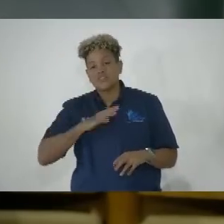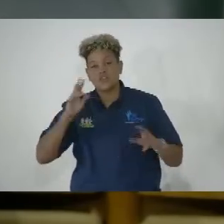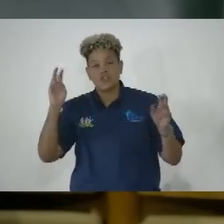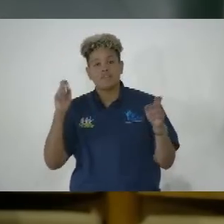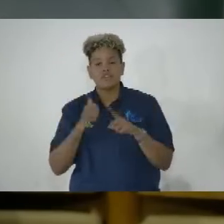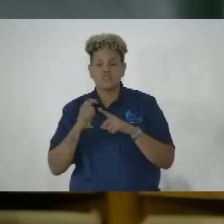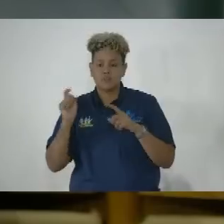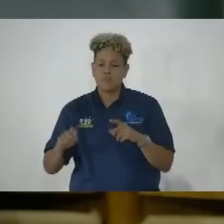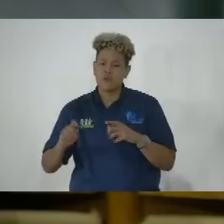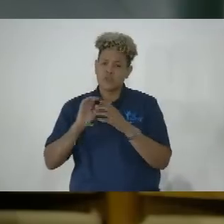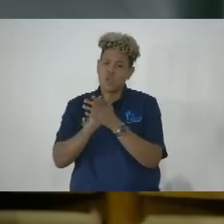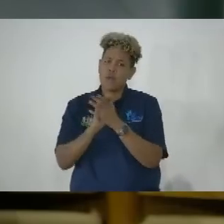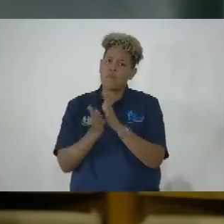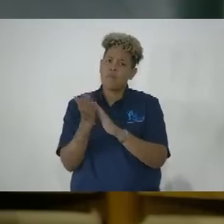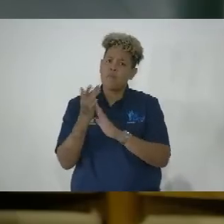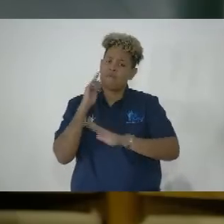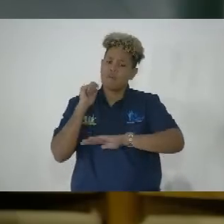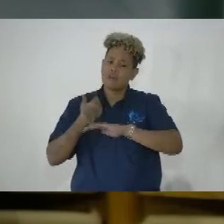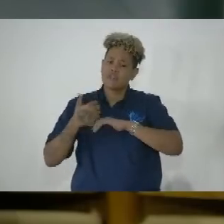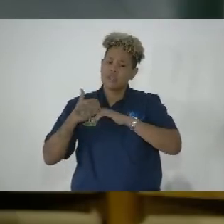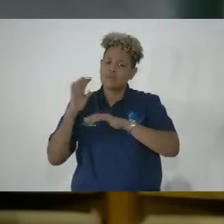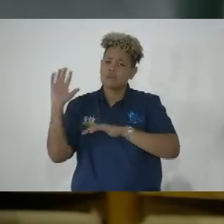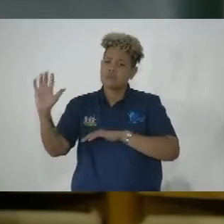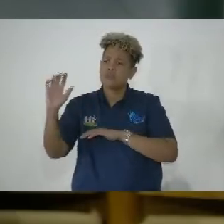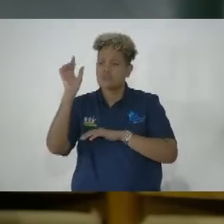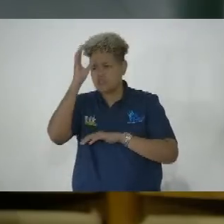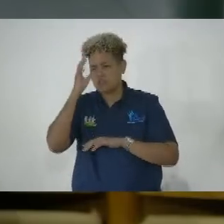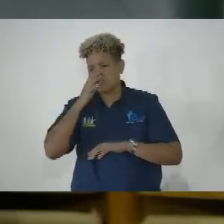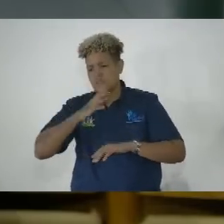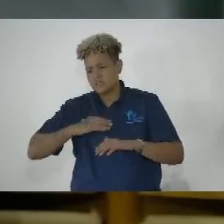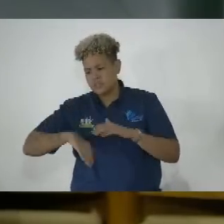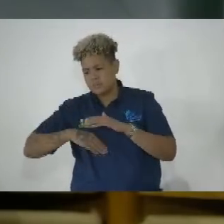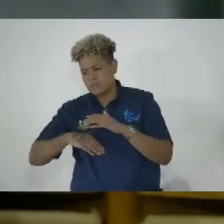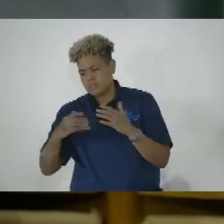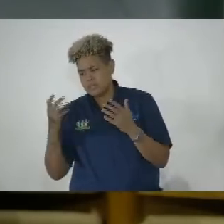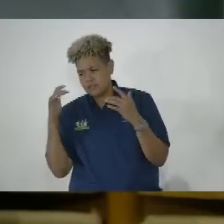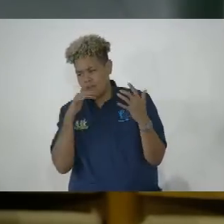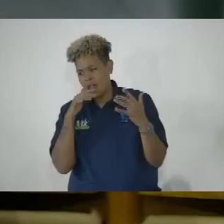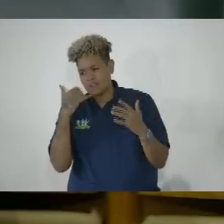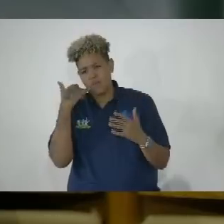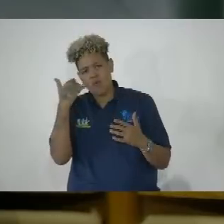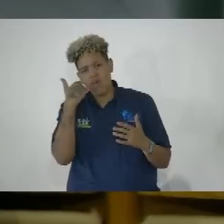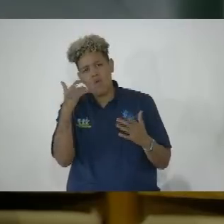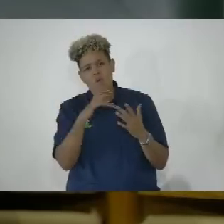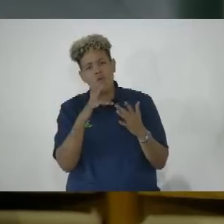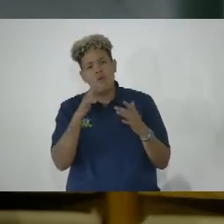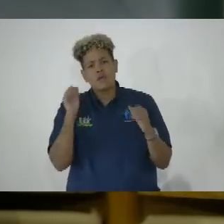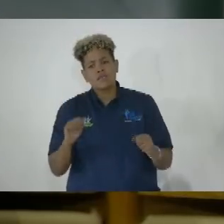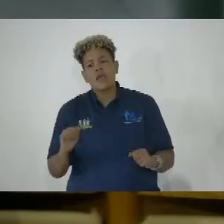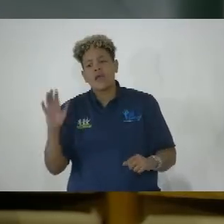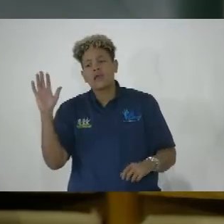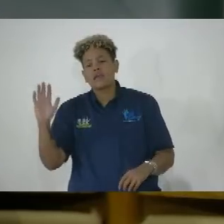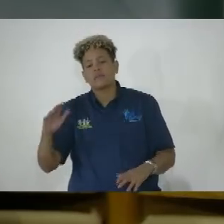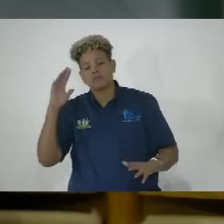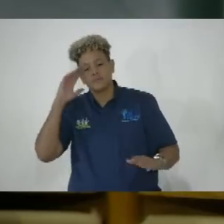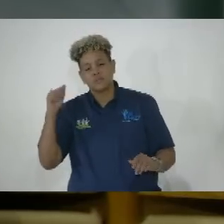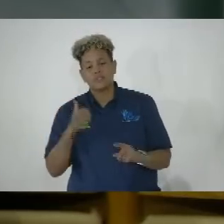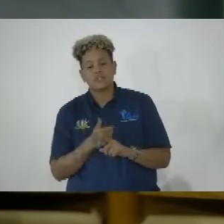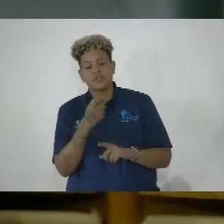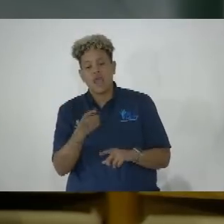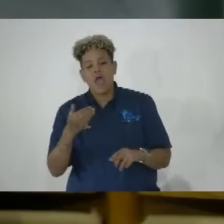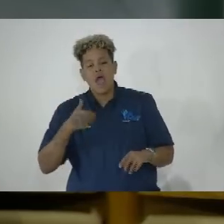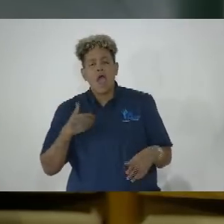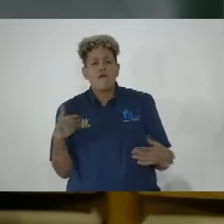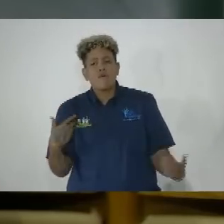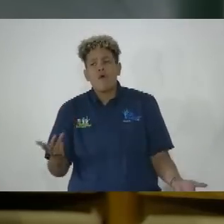commended for establishing its gender-based violence helpline Mr. President, they